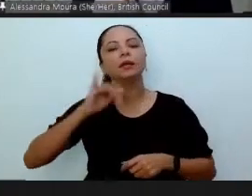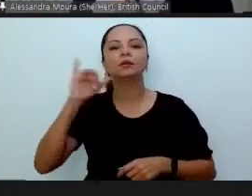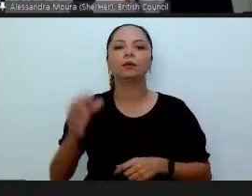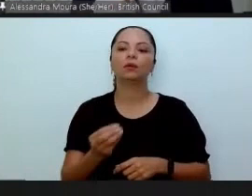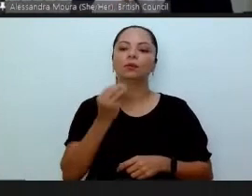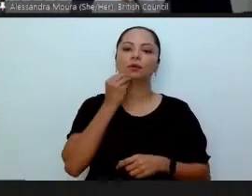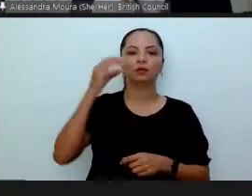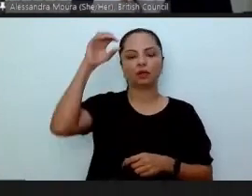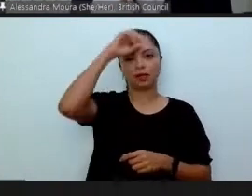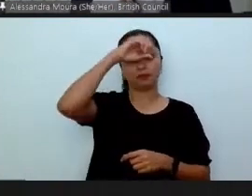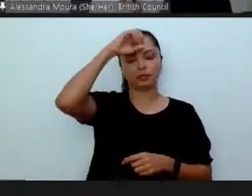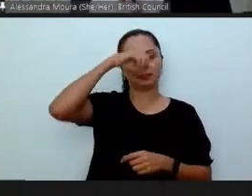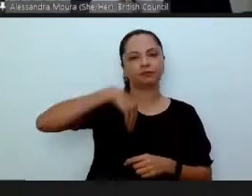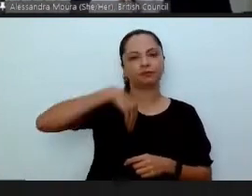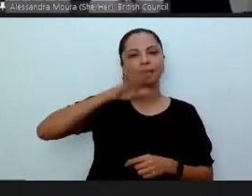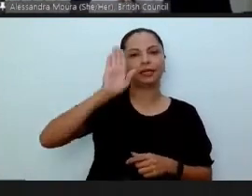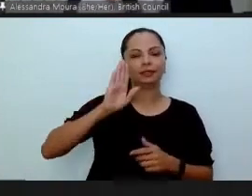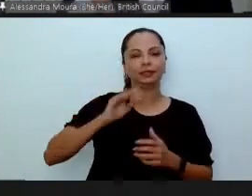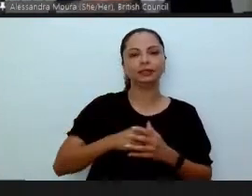seems like